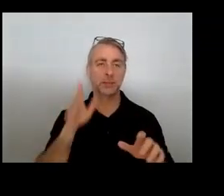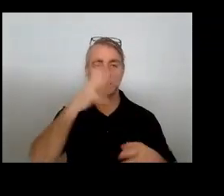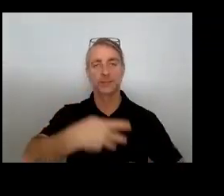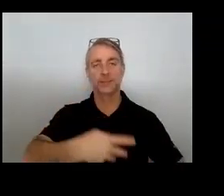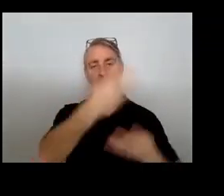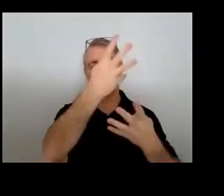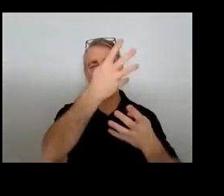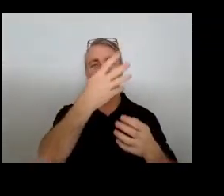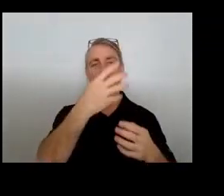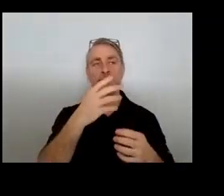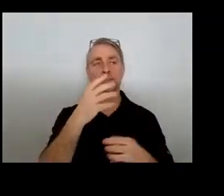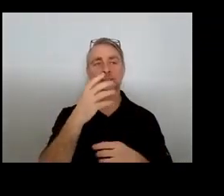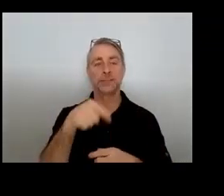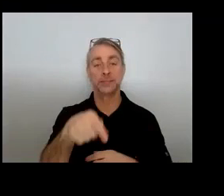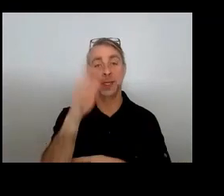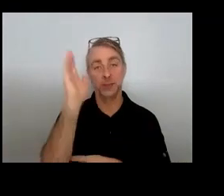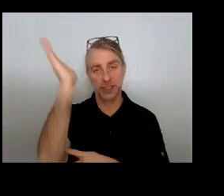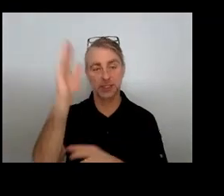readily available.